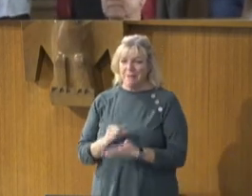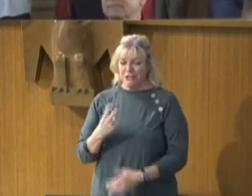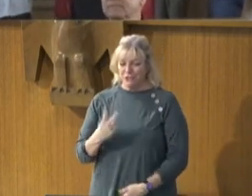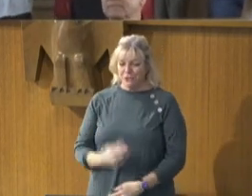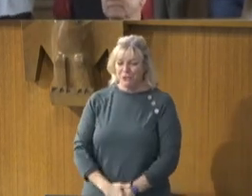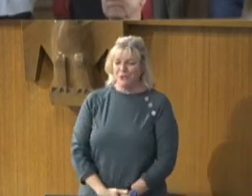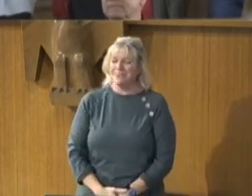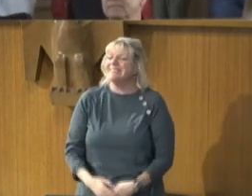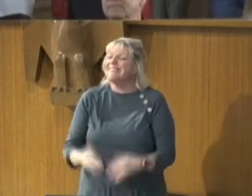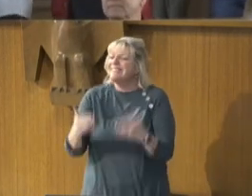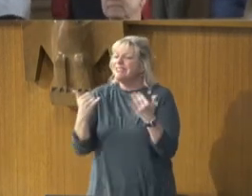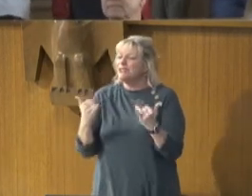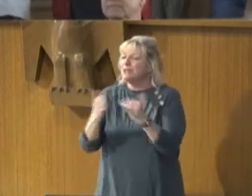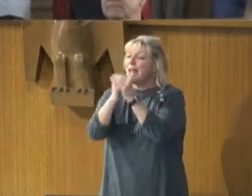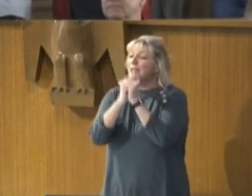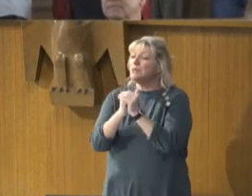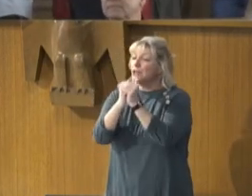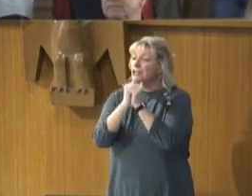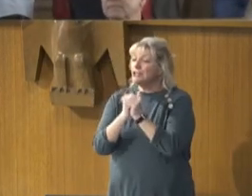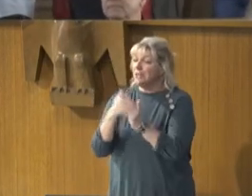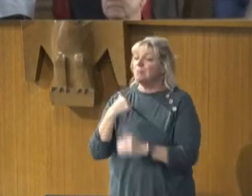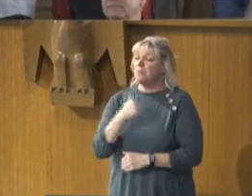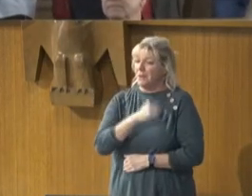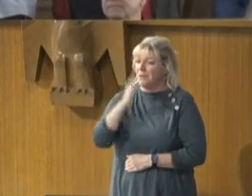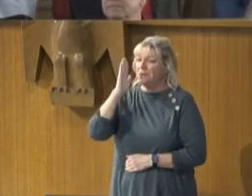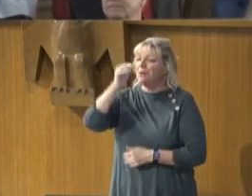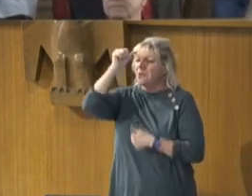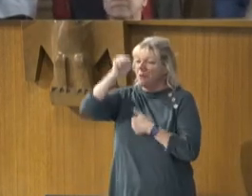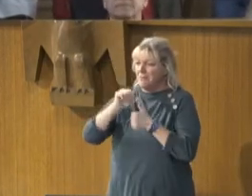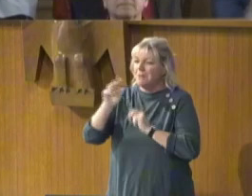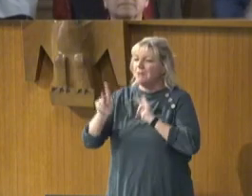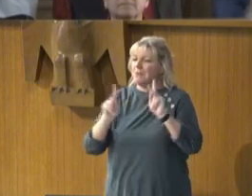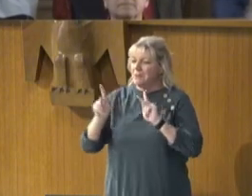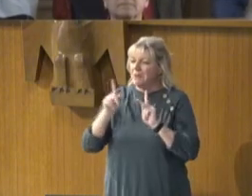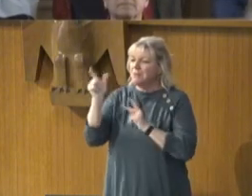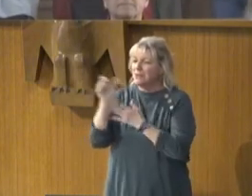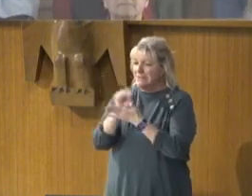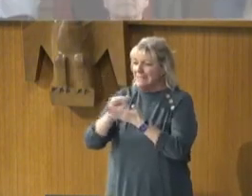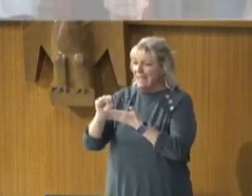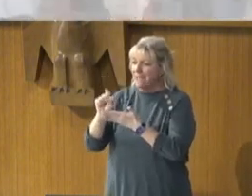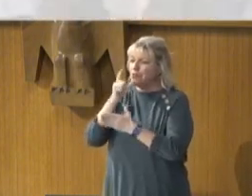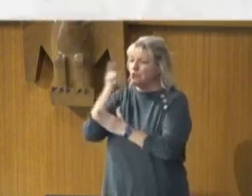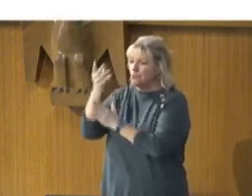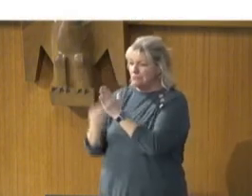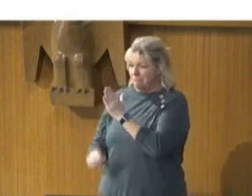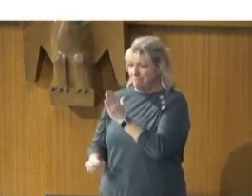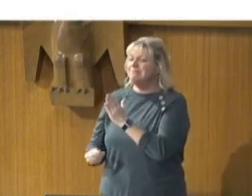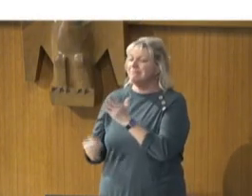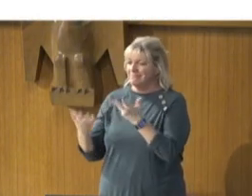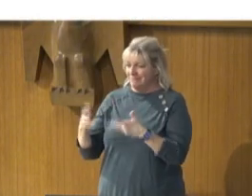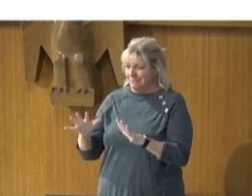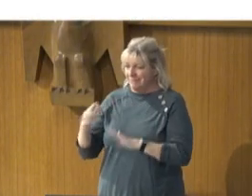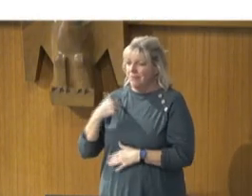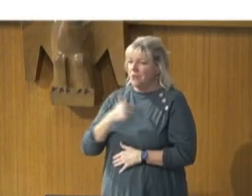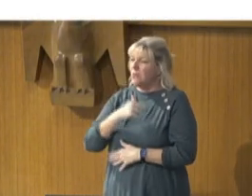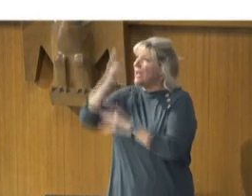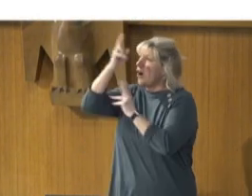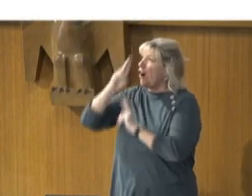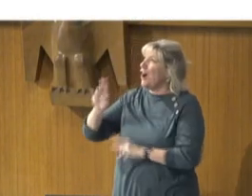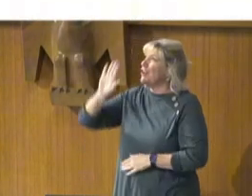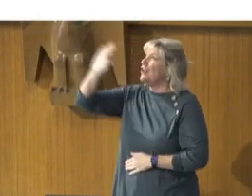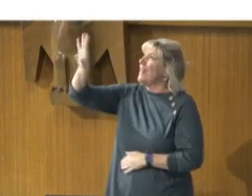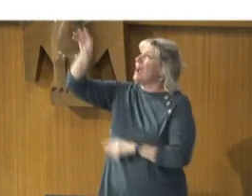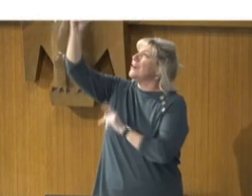In worship today, we remember those saints who have gone before us. We honor the light they shined in